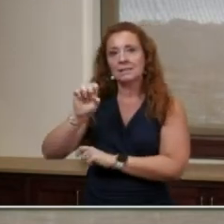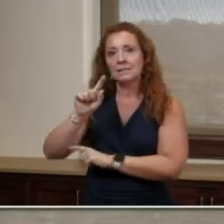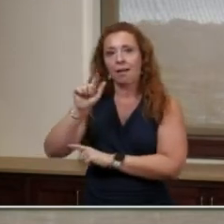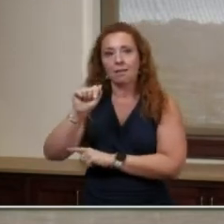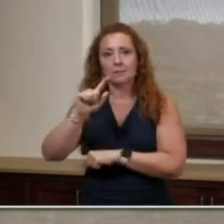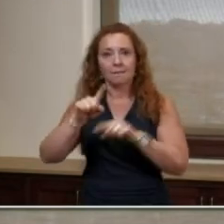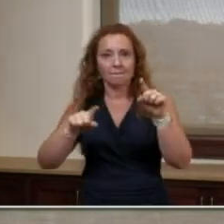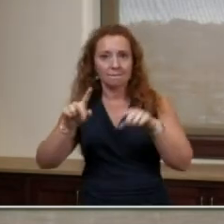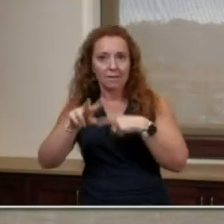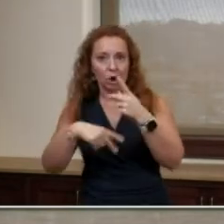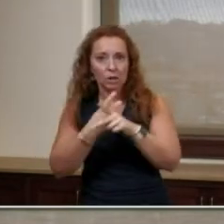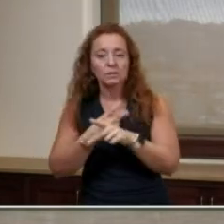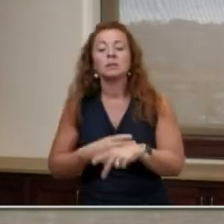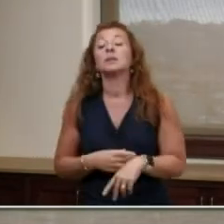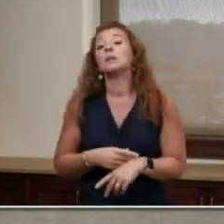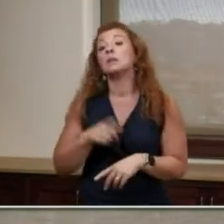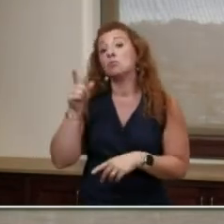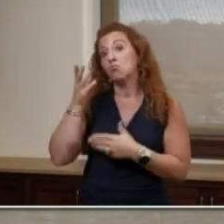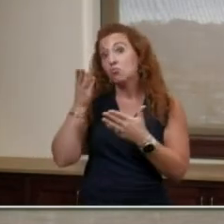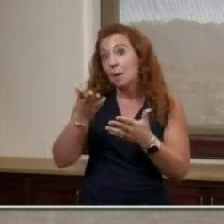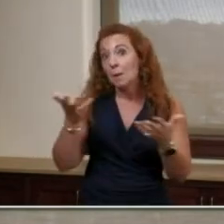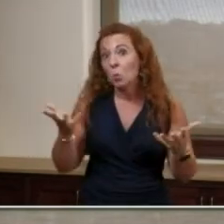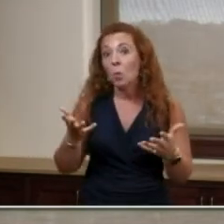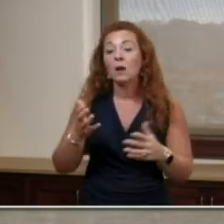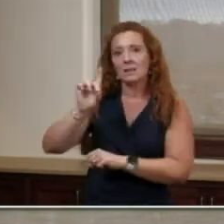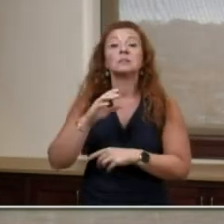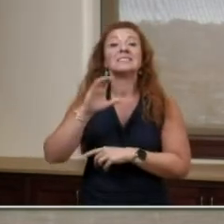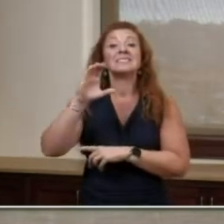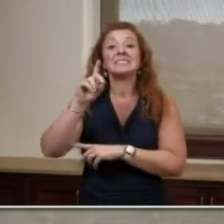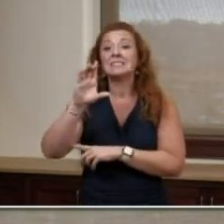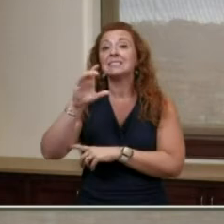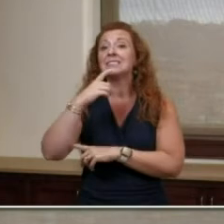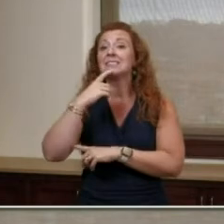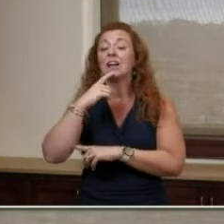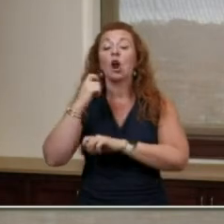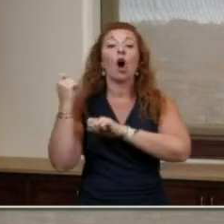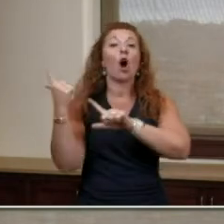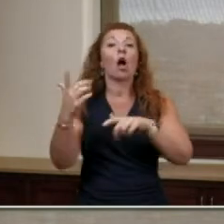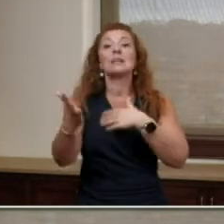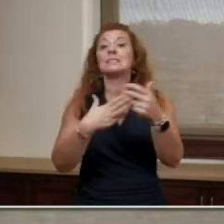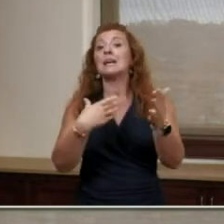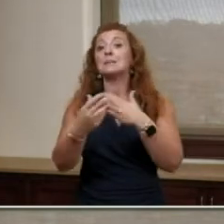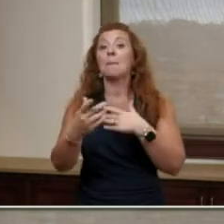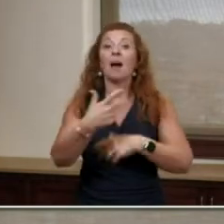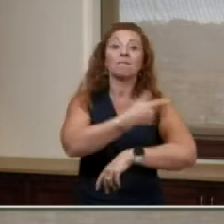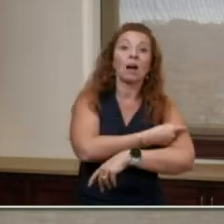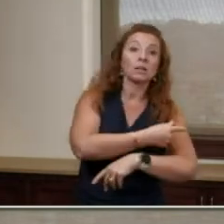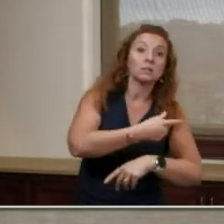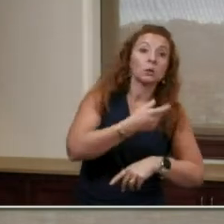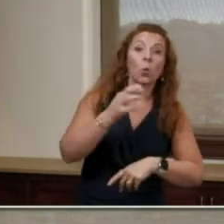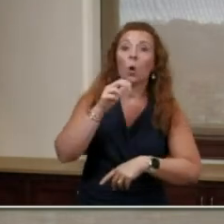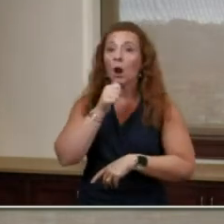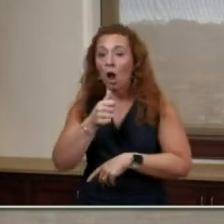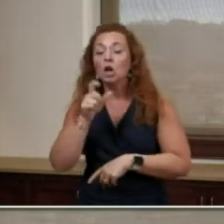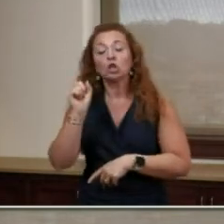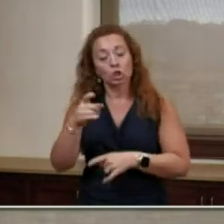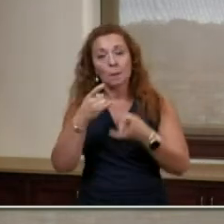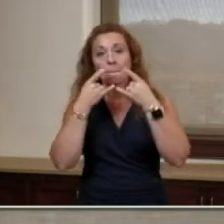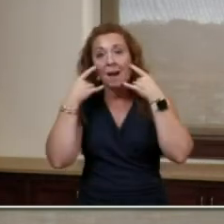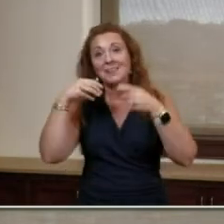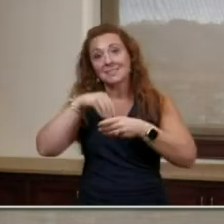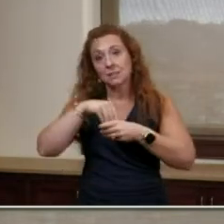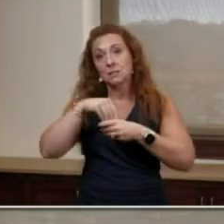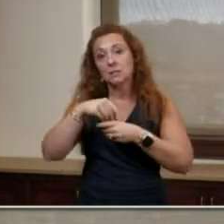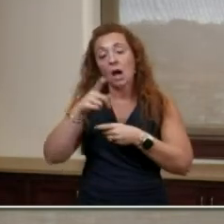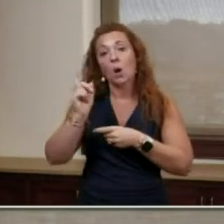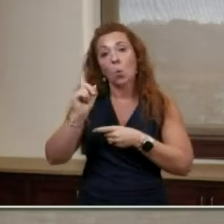recommendations, the CDC advised that everyone, regardless of vaccination status, should wear masks in public indoor settings in